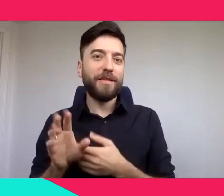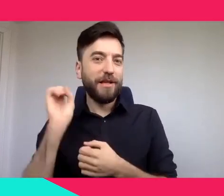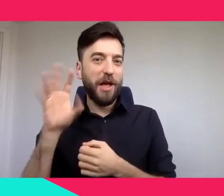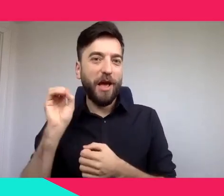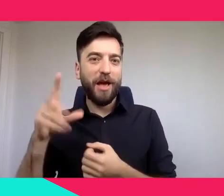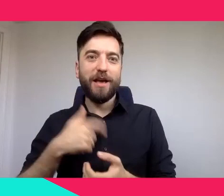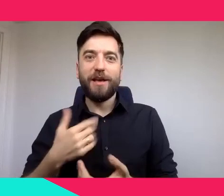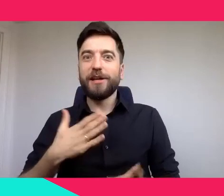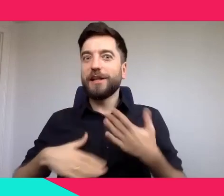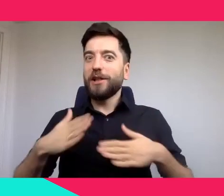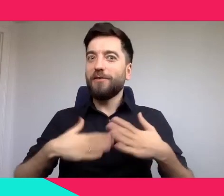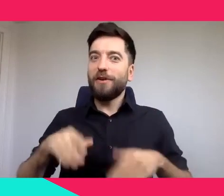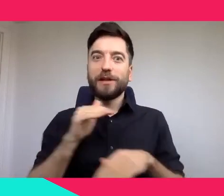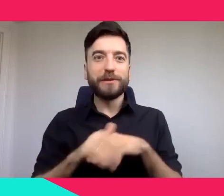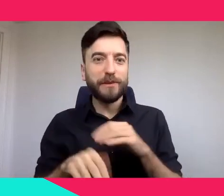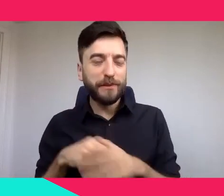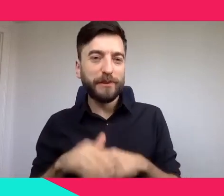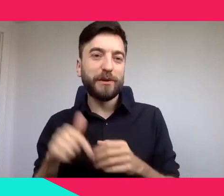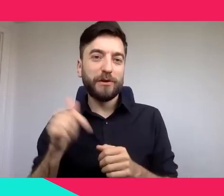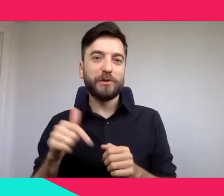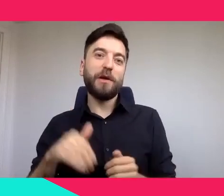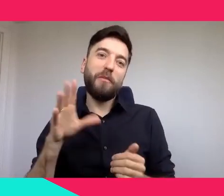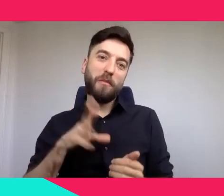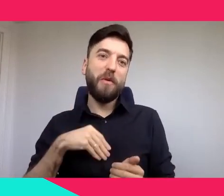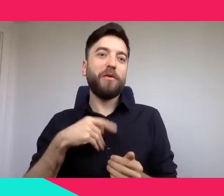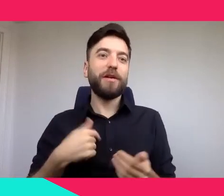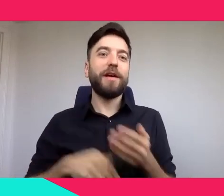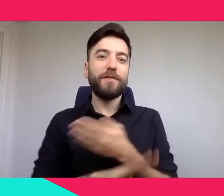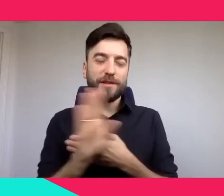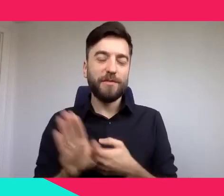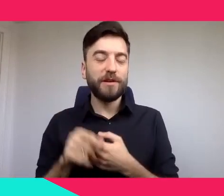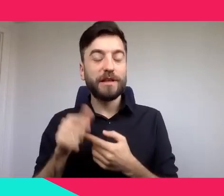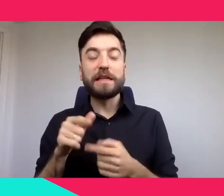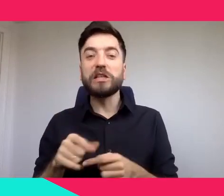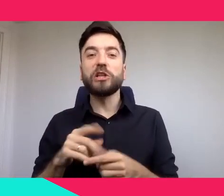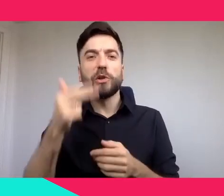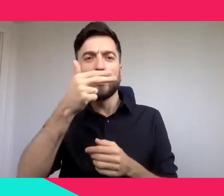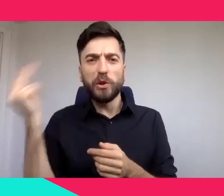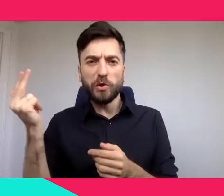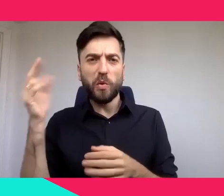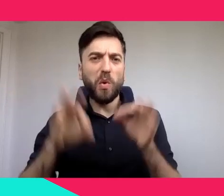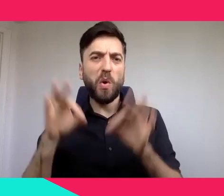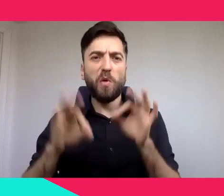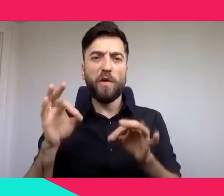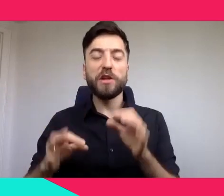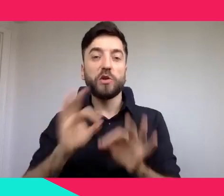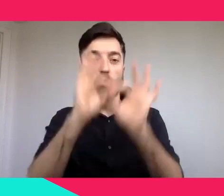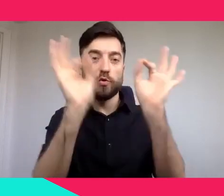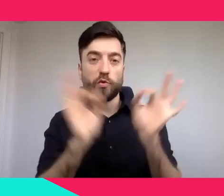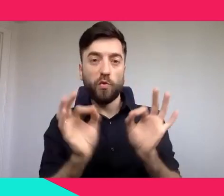conference. I think it's brilliant. Art is better with you. This is what it's all about. And I hope in my presentation in a moment